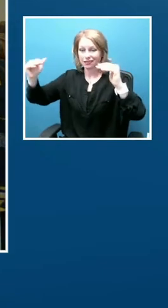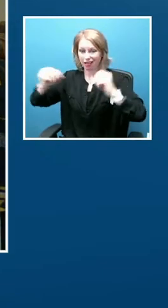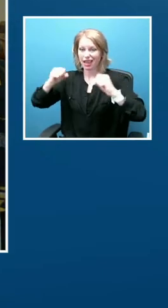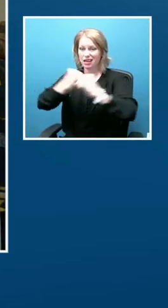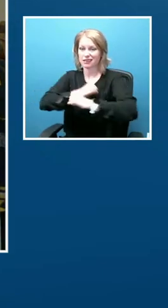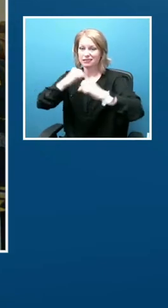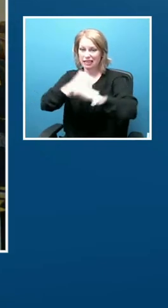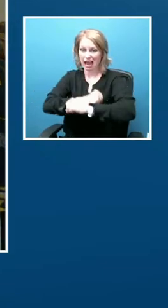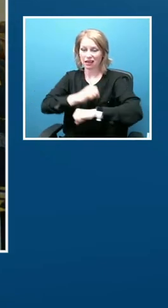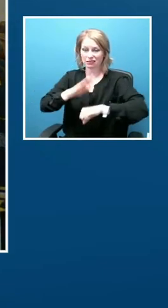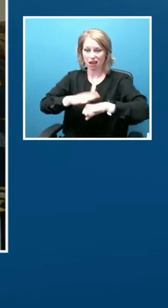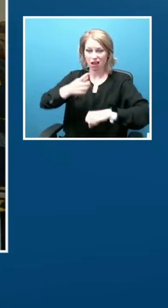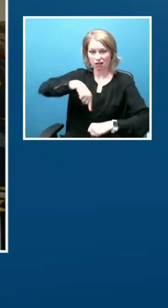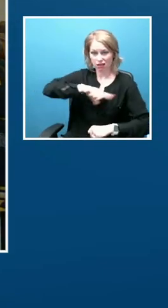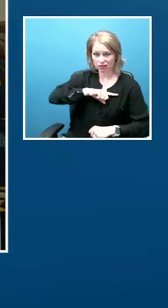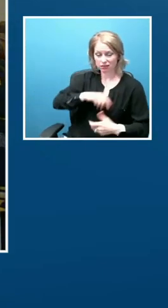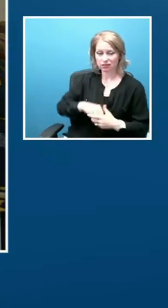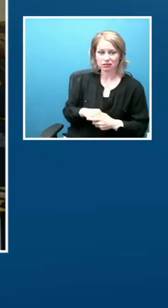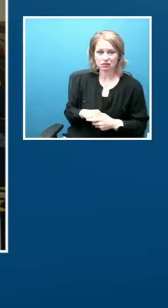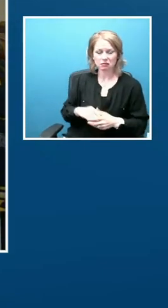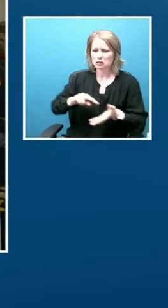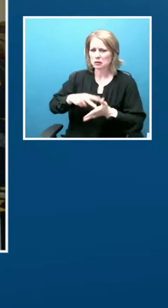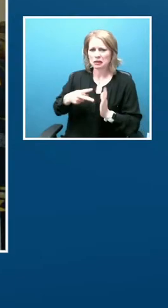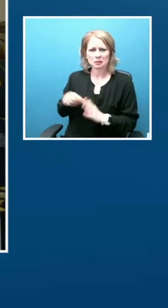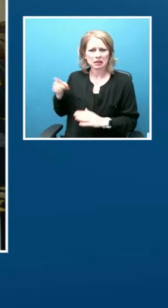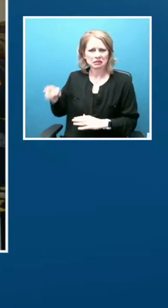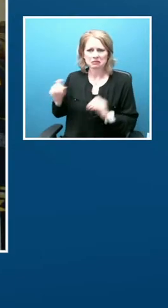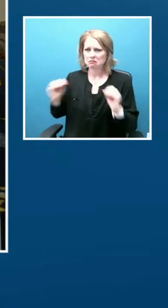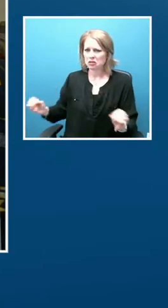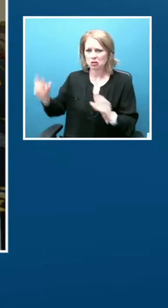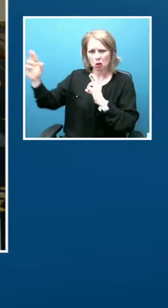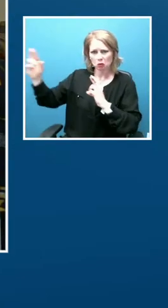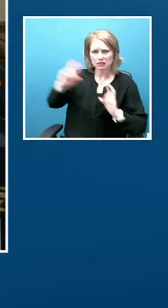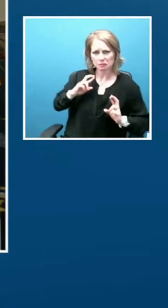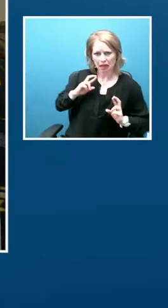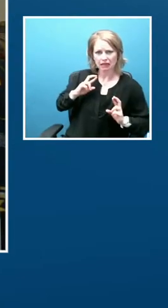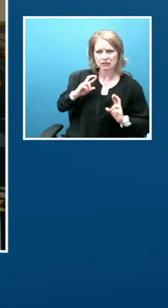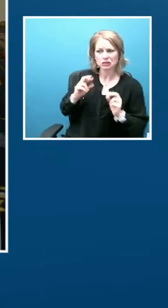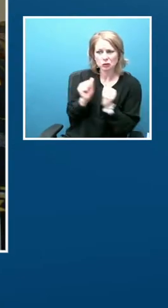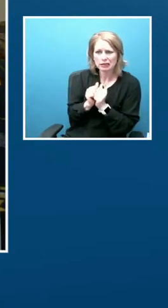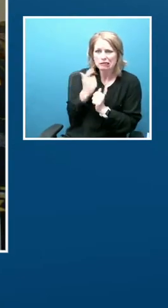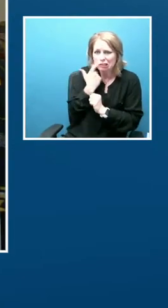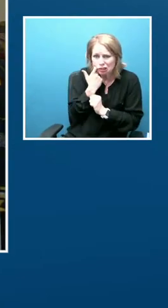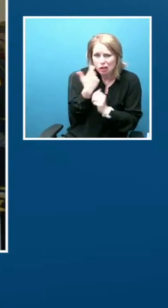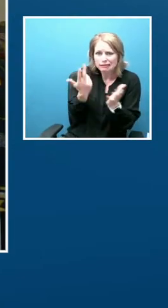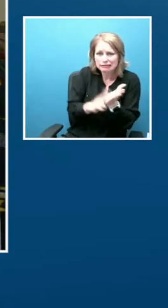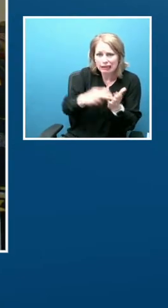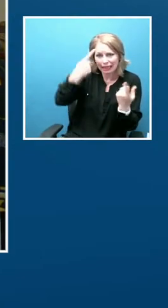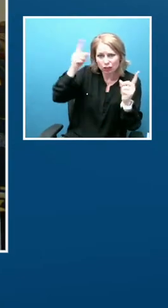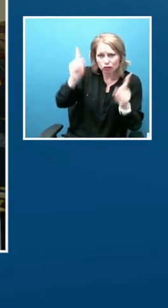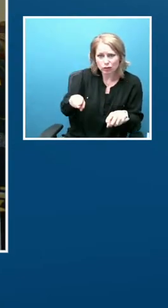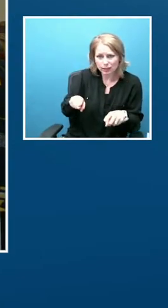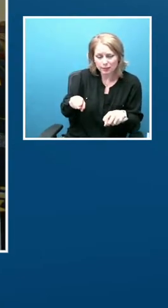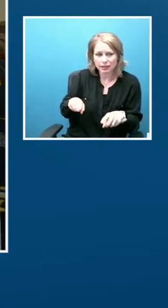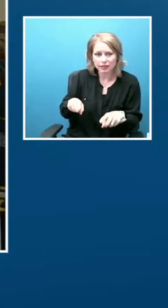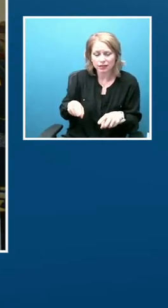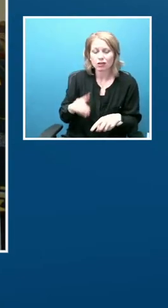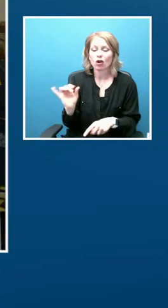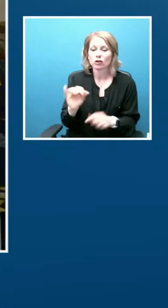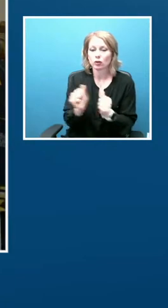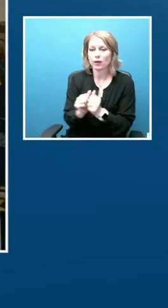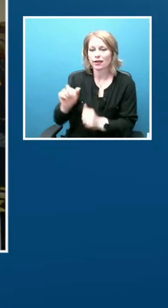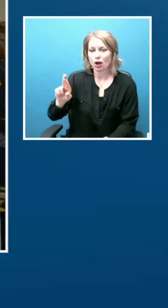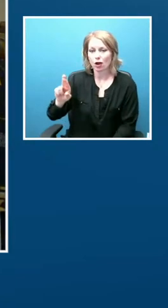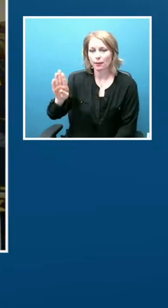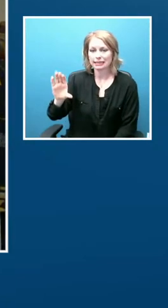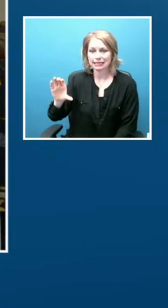this challenge showed a lack of respect to the agreement that she had just made with me and with the RBC co-chairs, and for